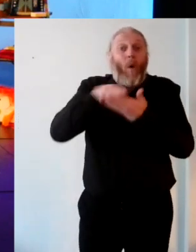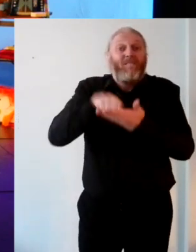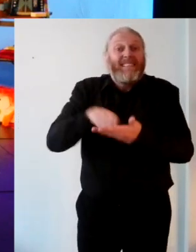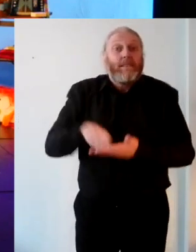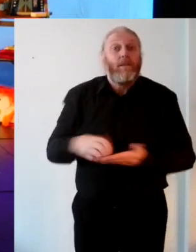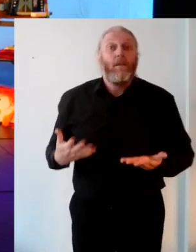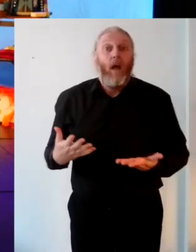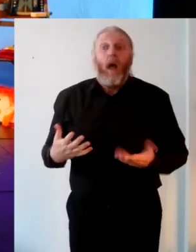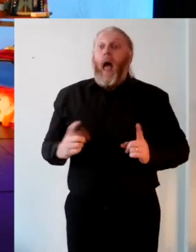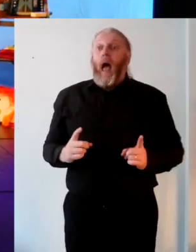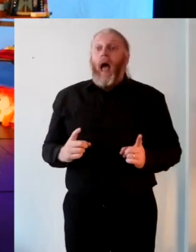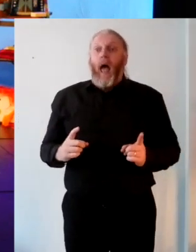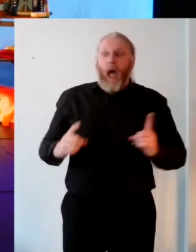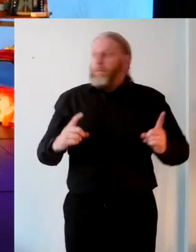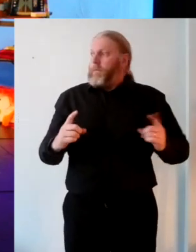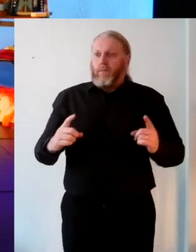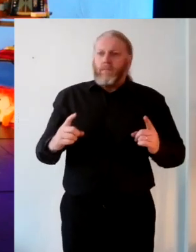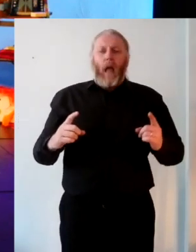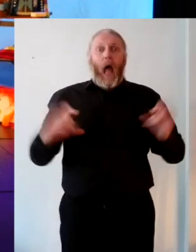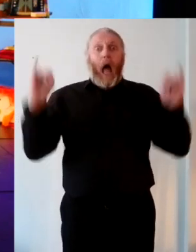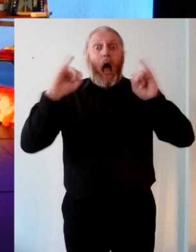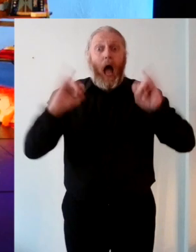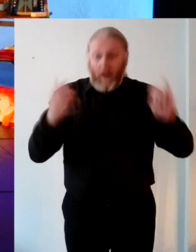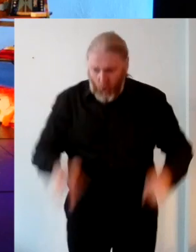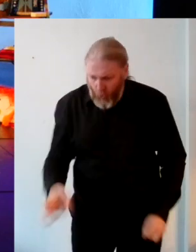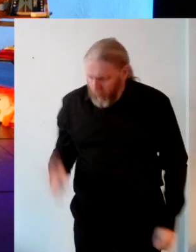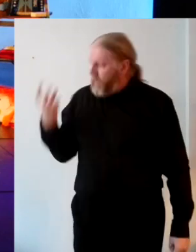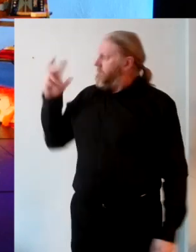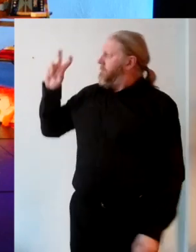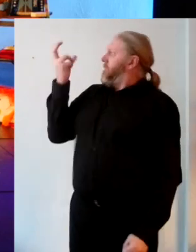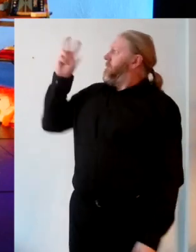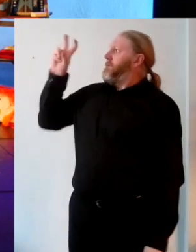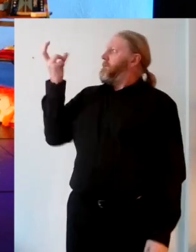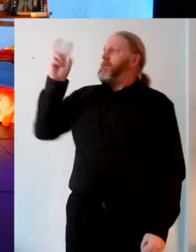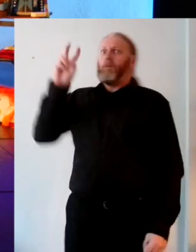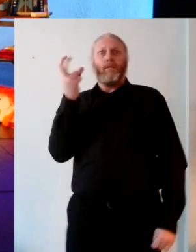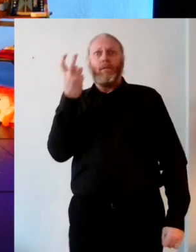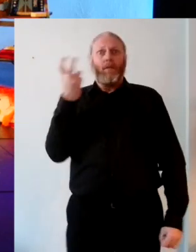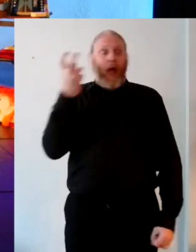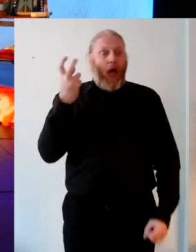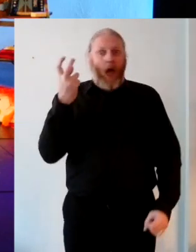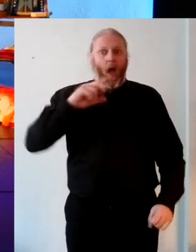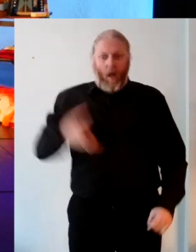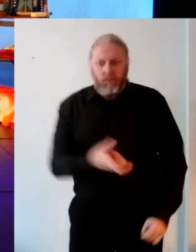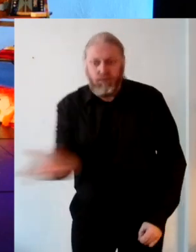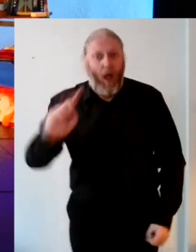Now, I can't, oh no, the knob's come off in my hand.